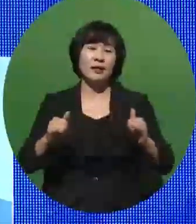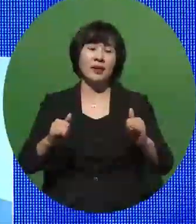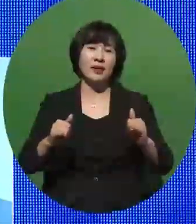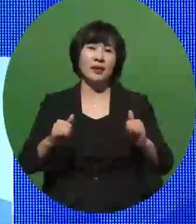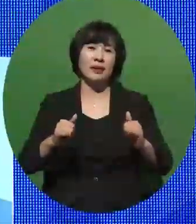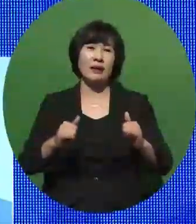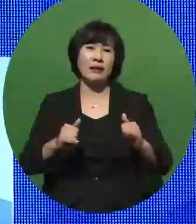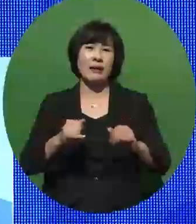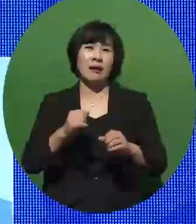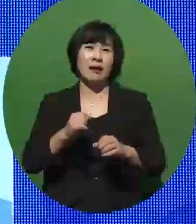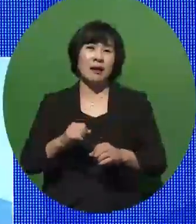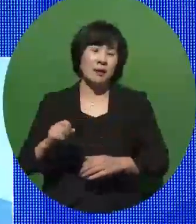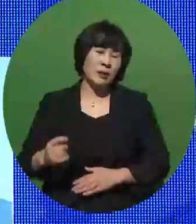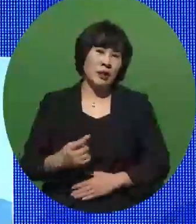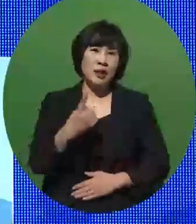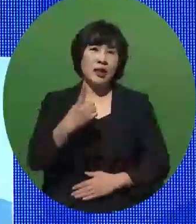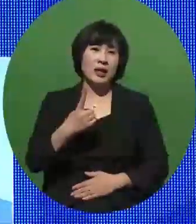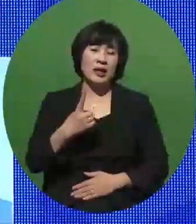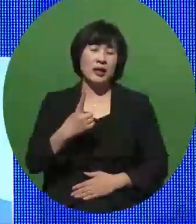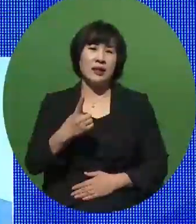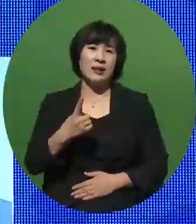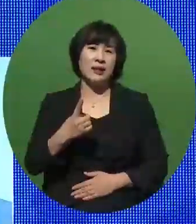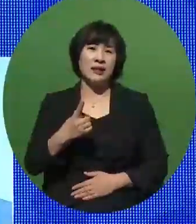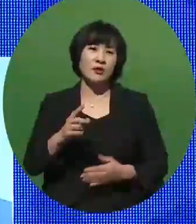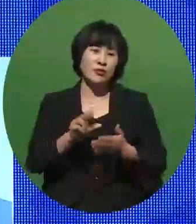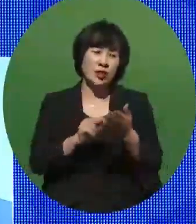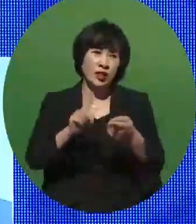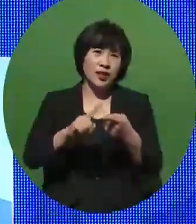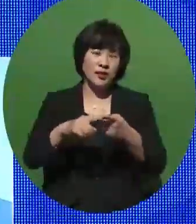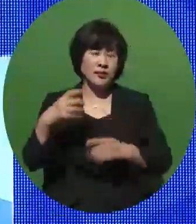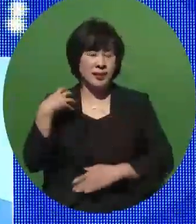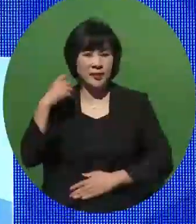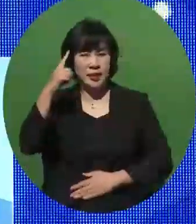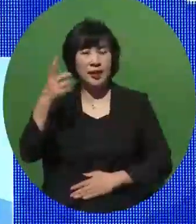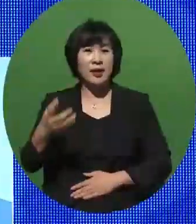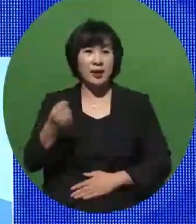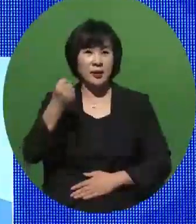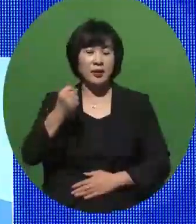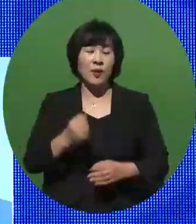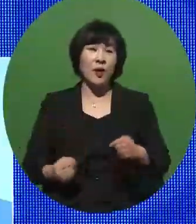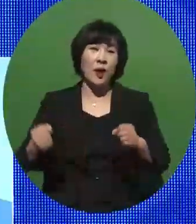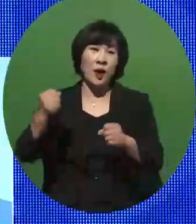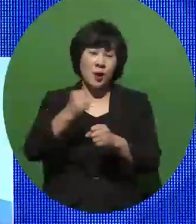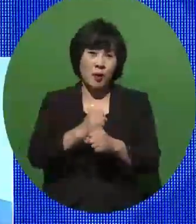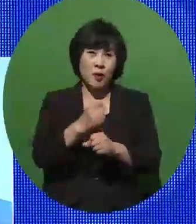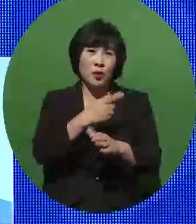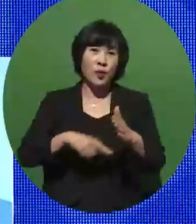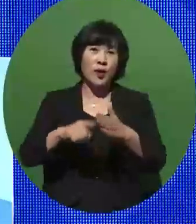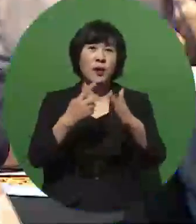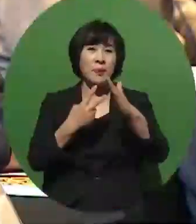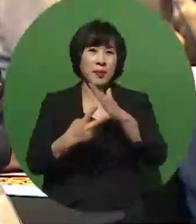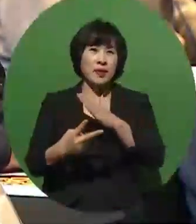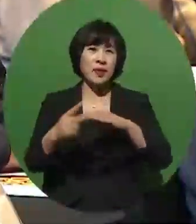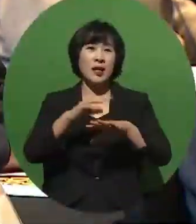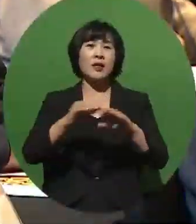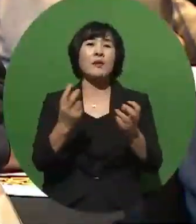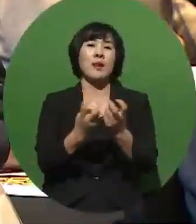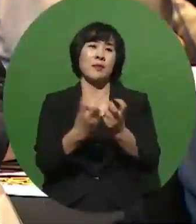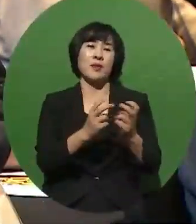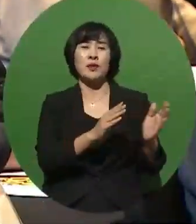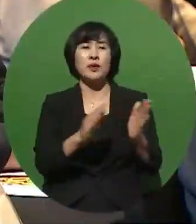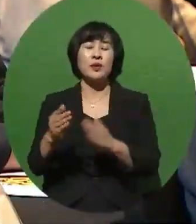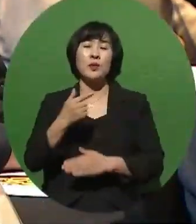global responsibility and global peace. The purpose is to take the responsibility for the crisis that humanity